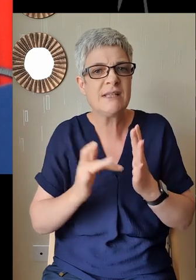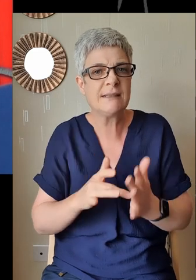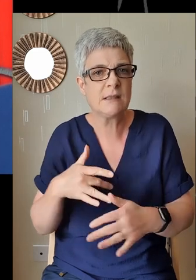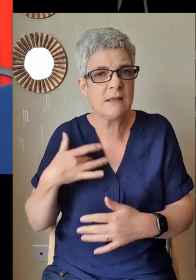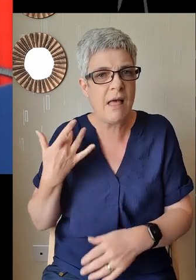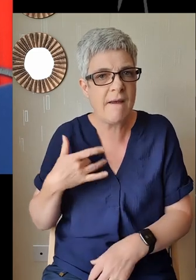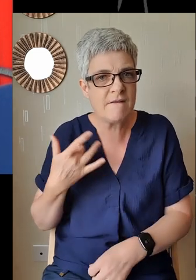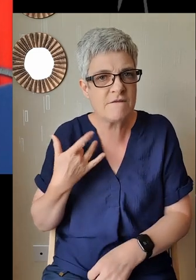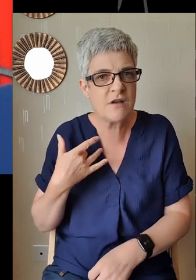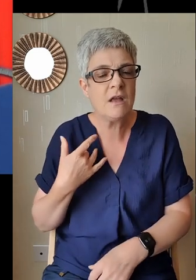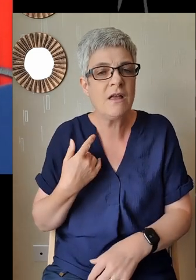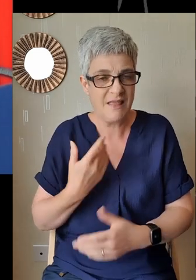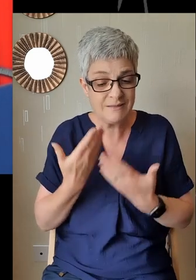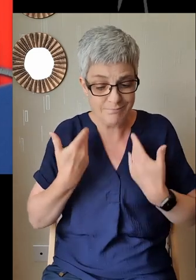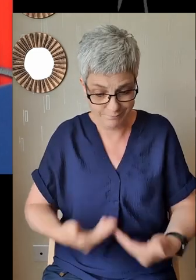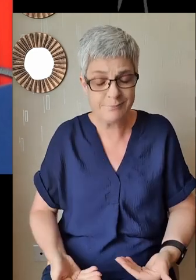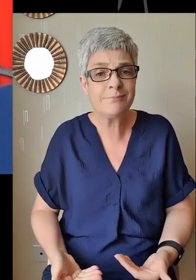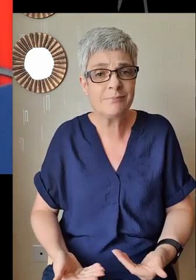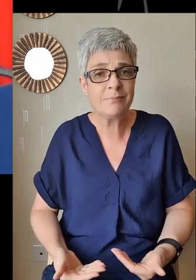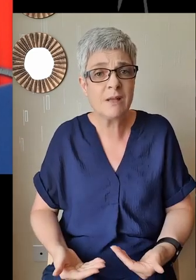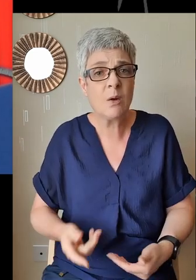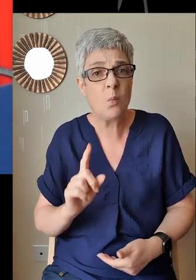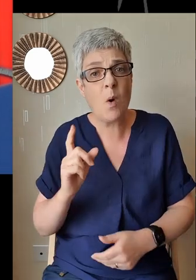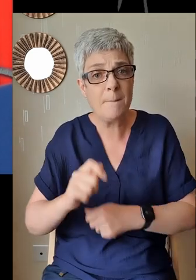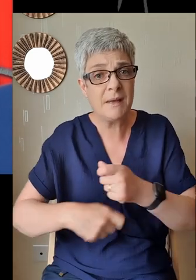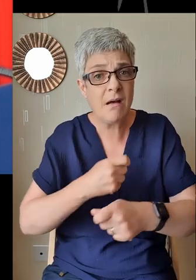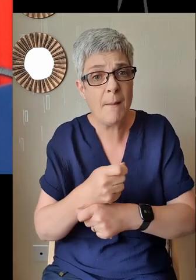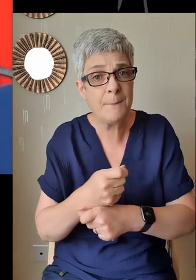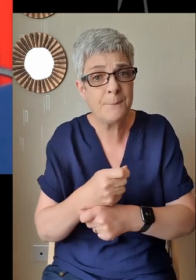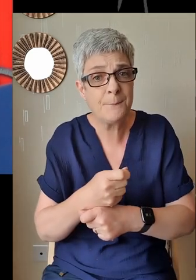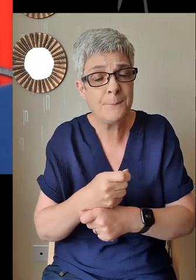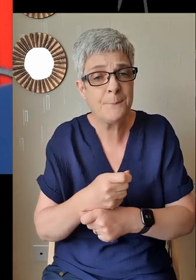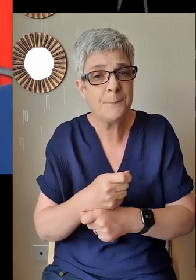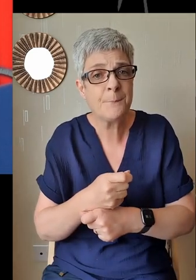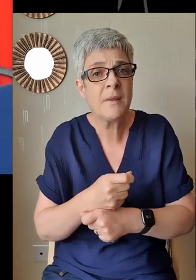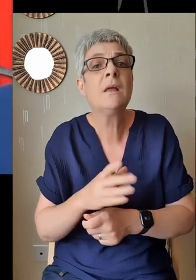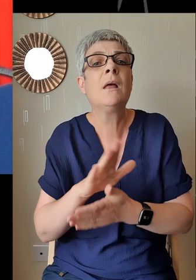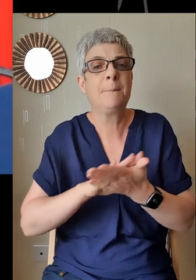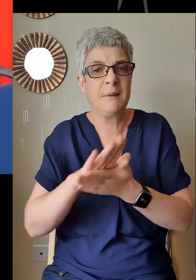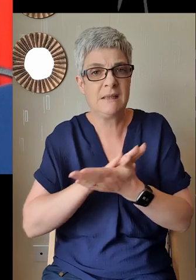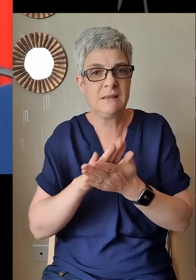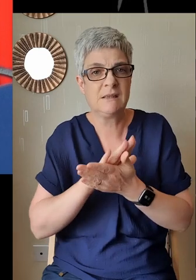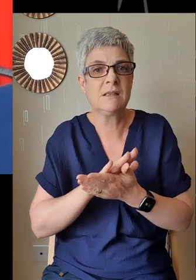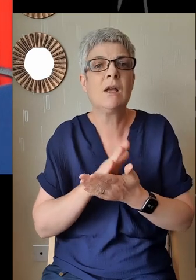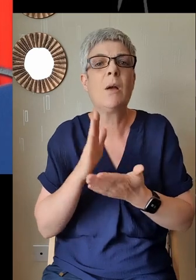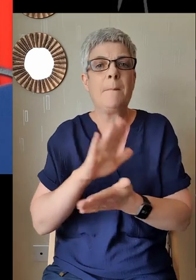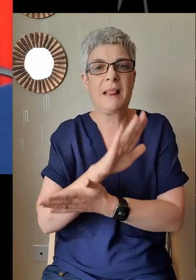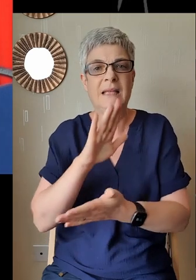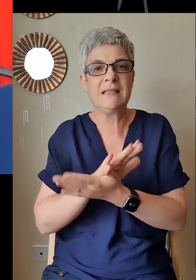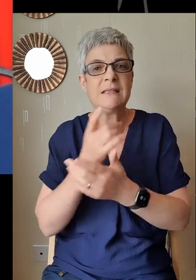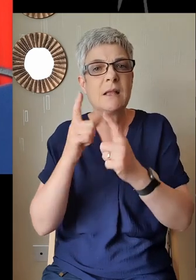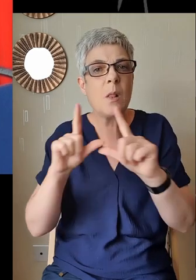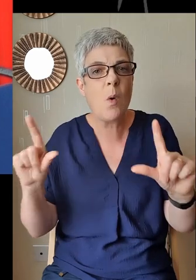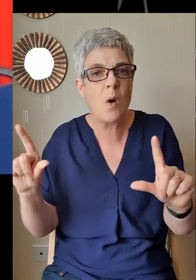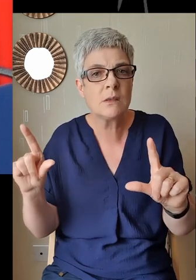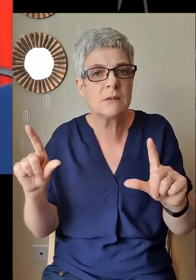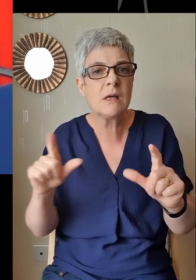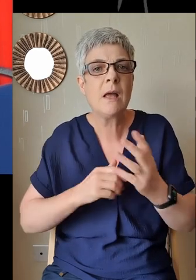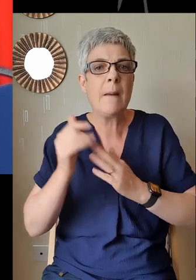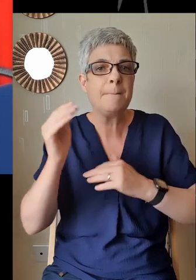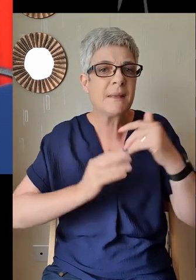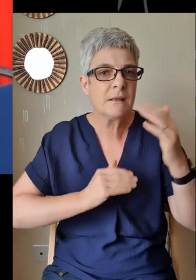who we are and what we're to become. In order to please the Lord, in order to be building his